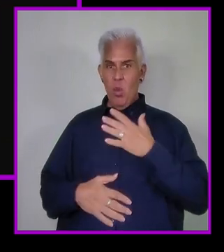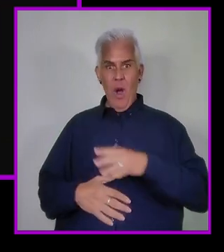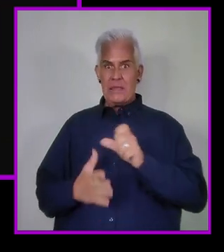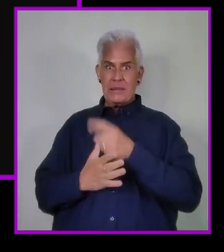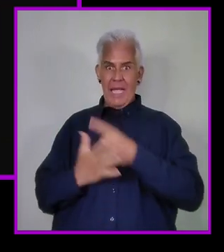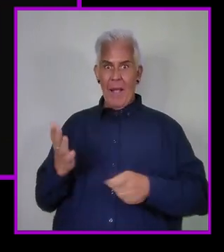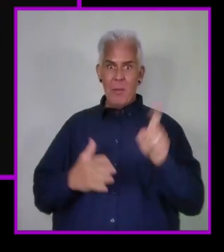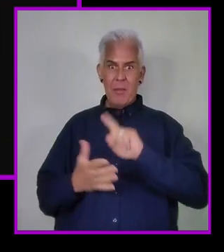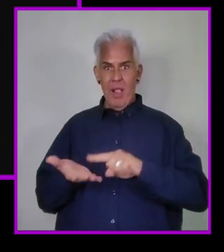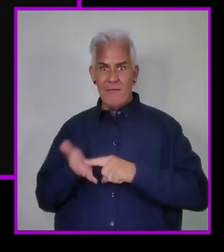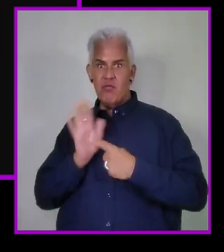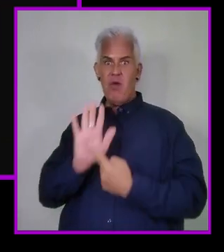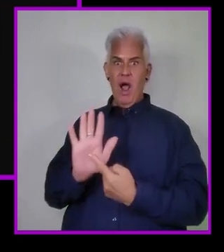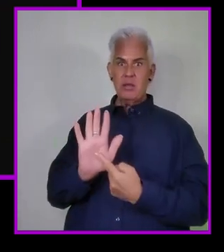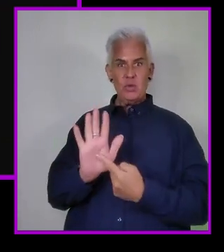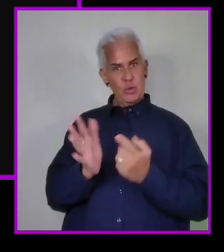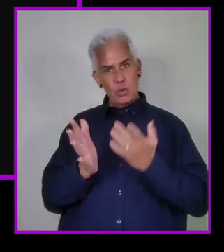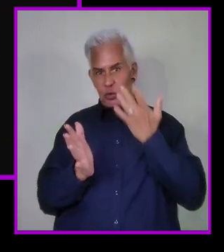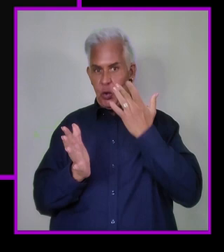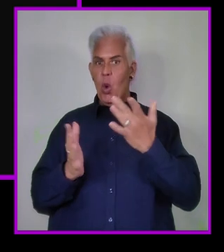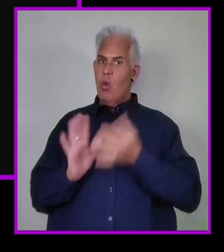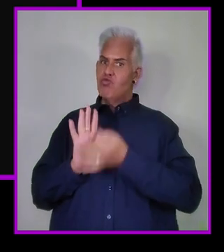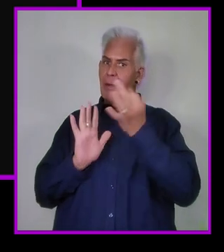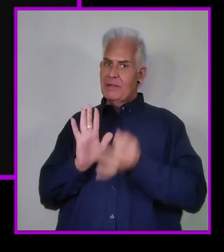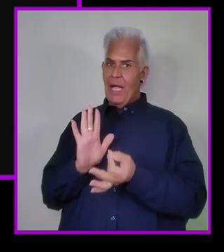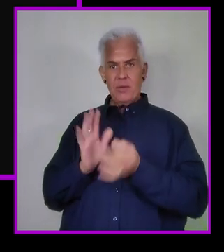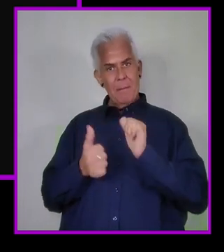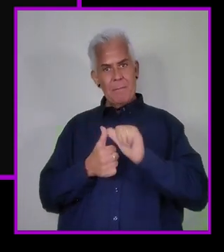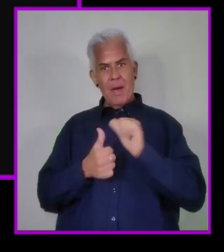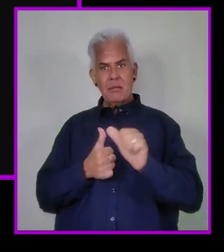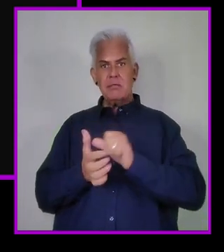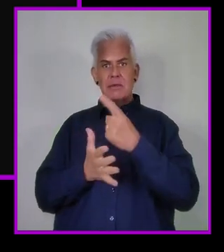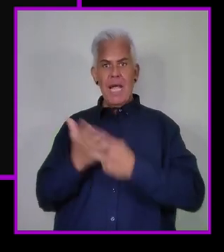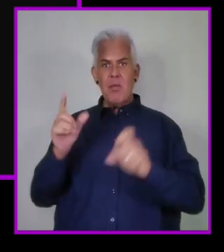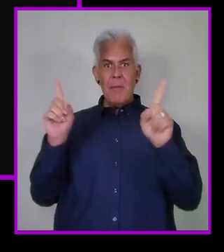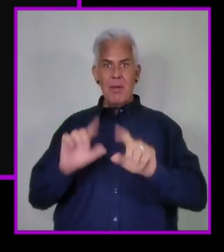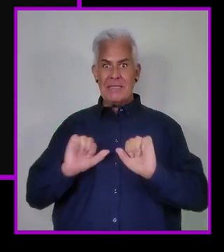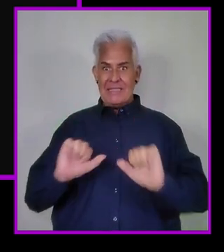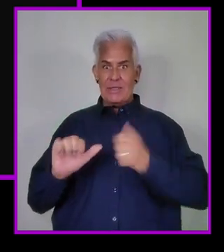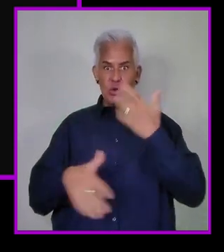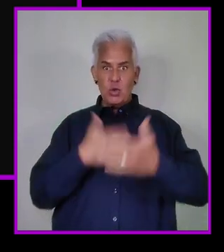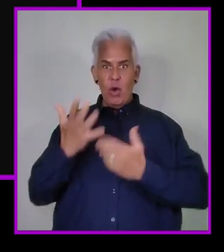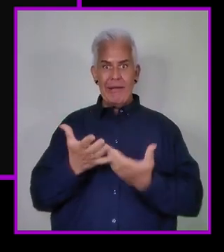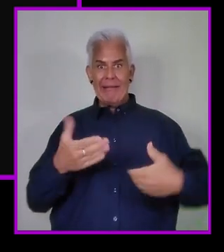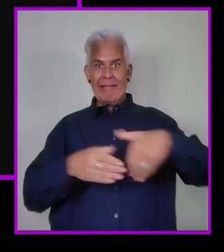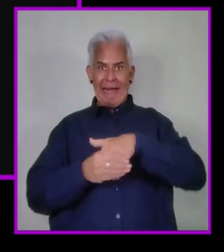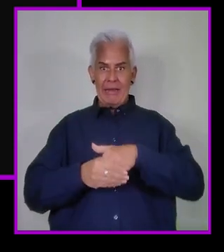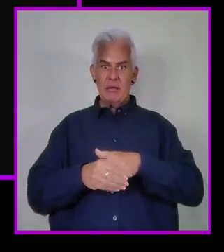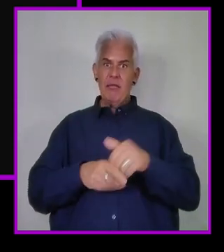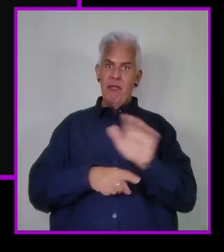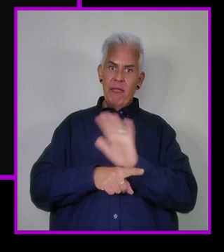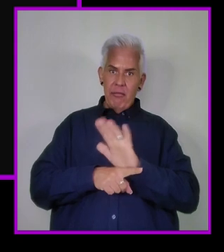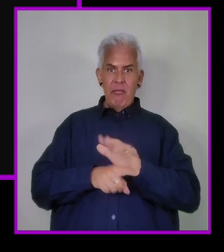centre, the drive to improve and accelerate the representation of disabled people and for their stories to be told within the screen industries.